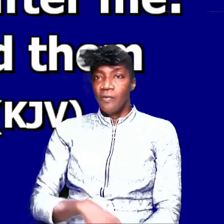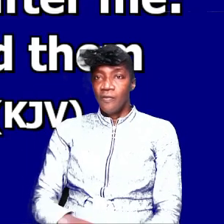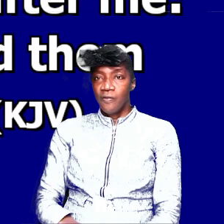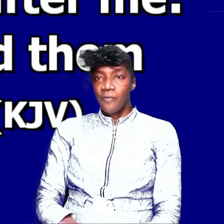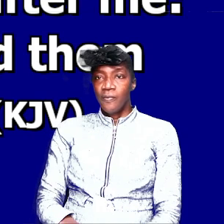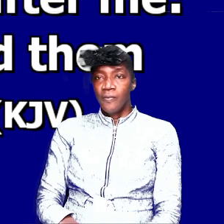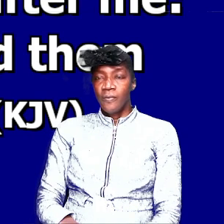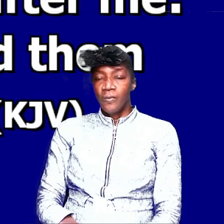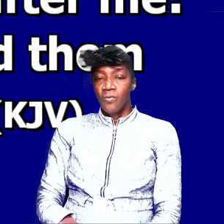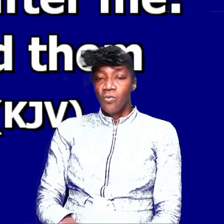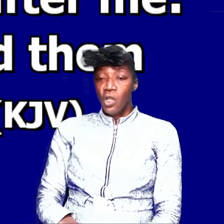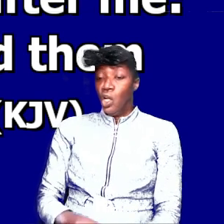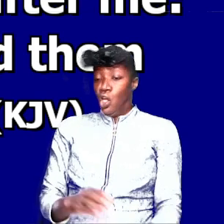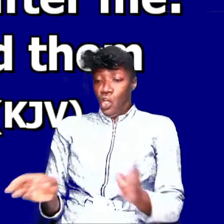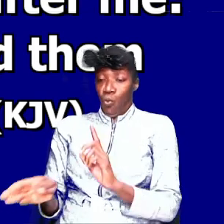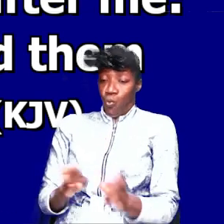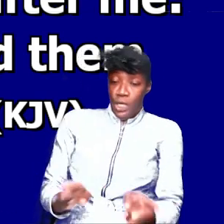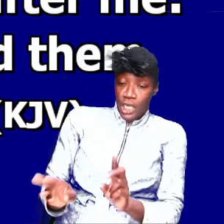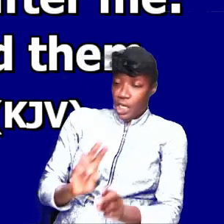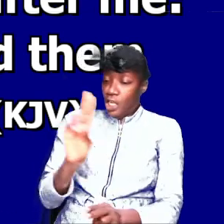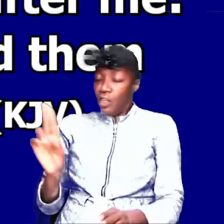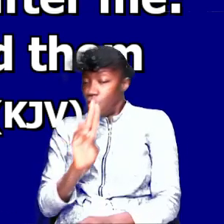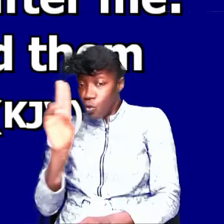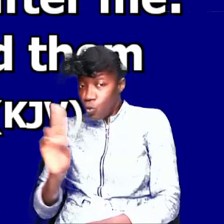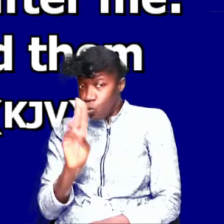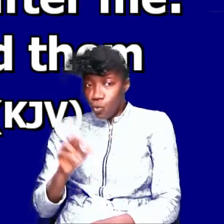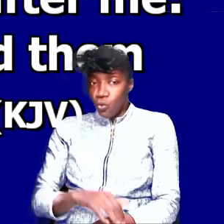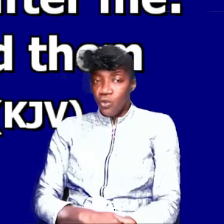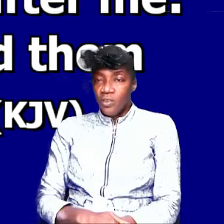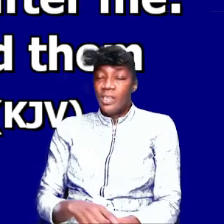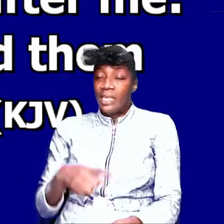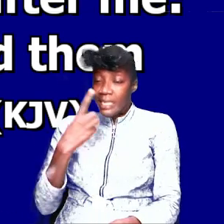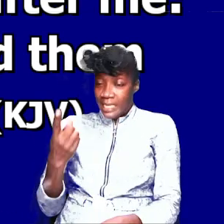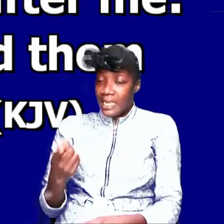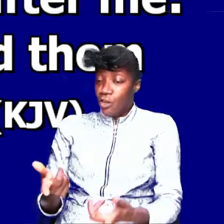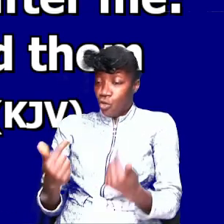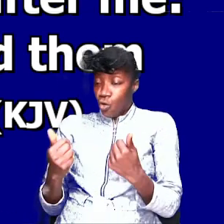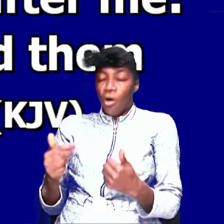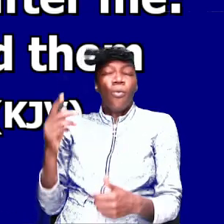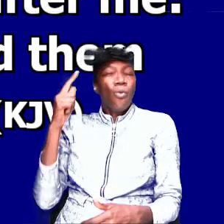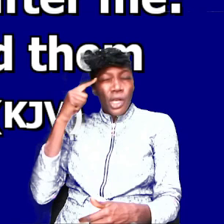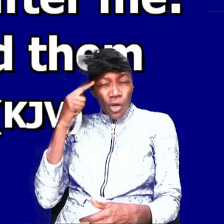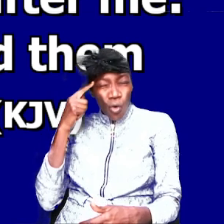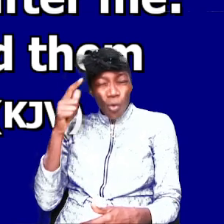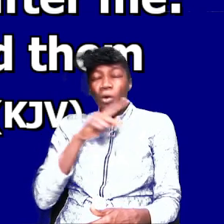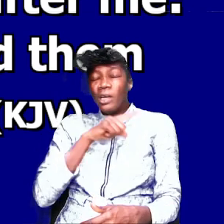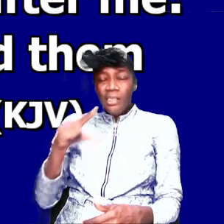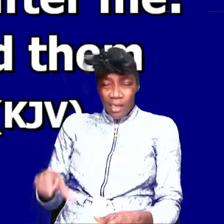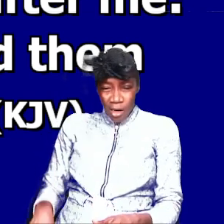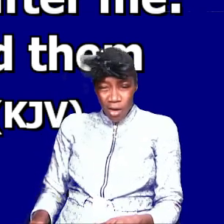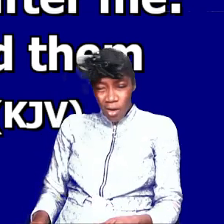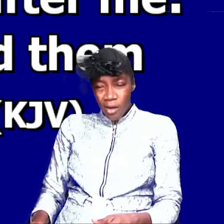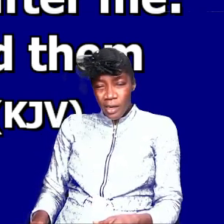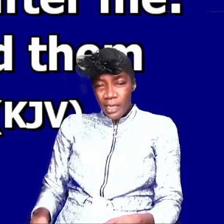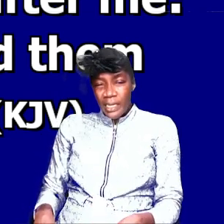they were going to use. Jonathan said, look here, if they tell us to come up, we know that it is the Lord that